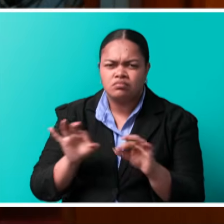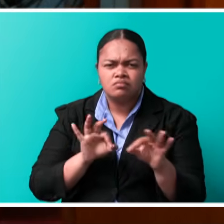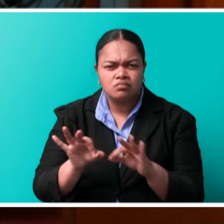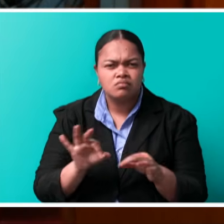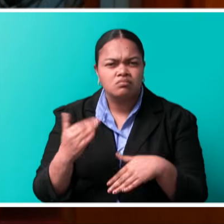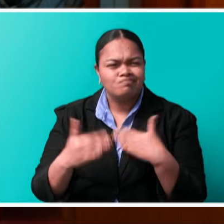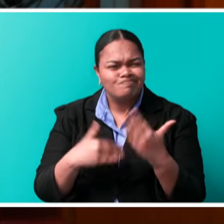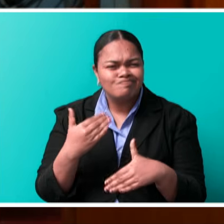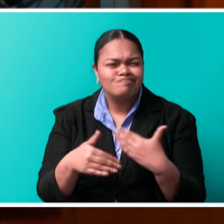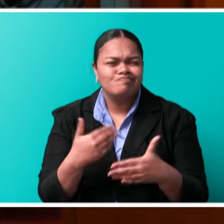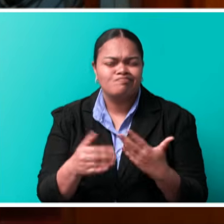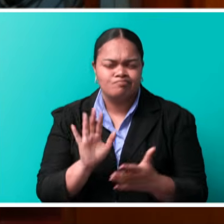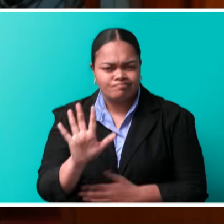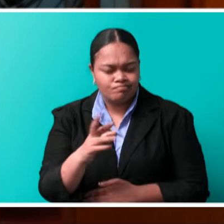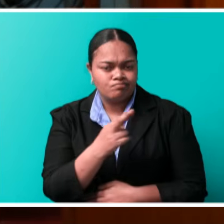a responsible